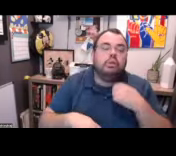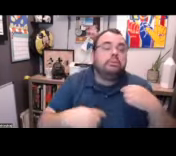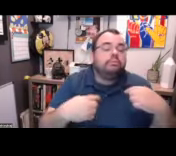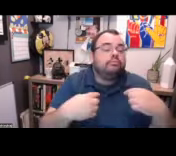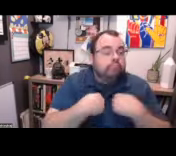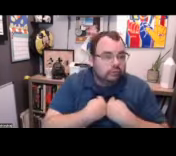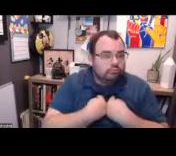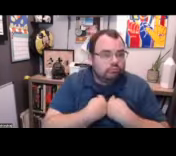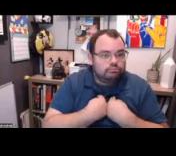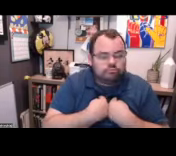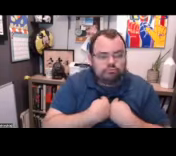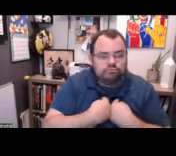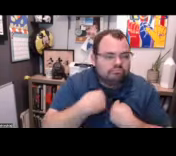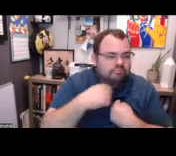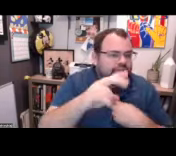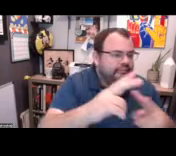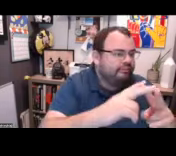especially,